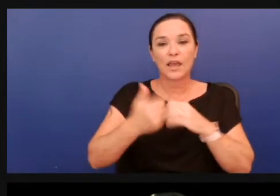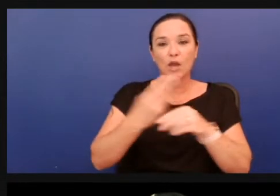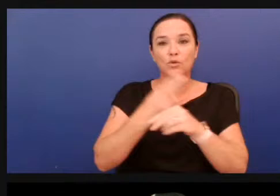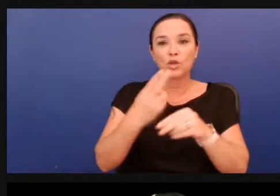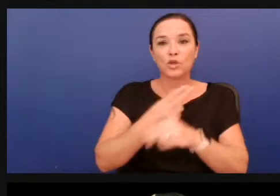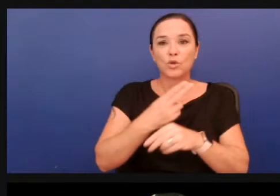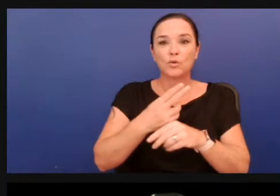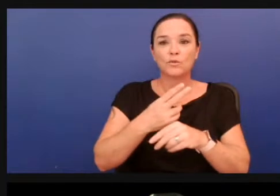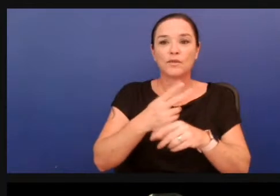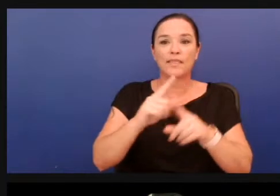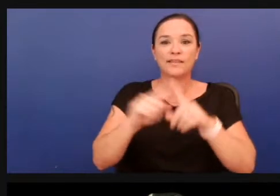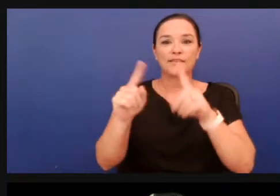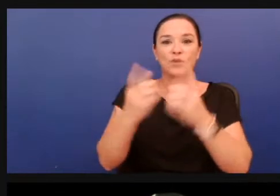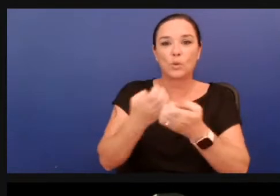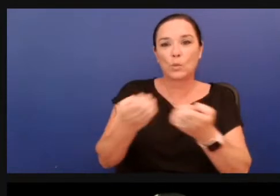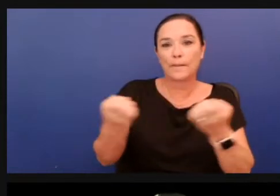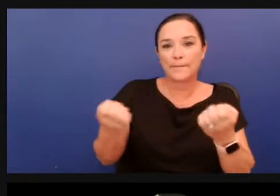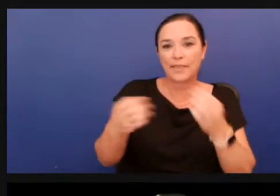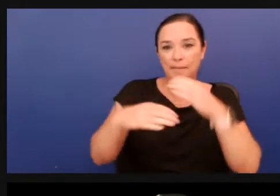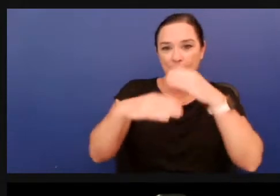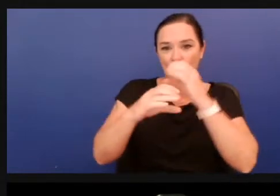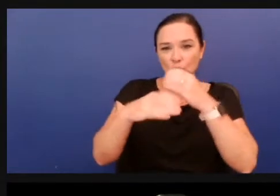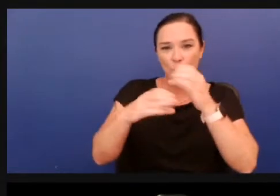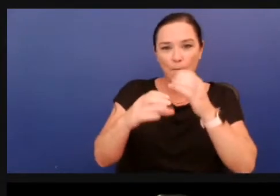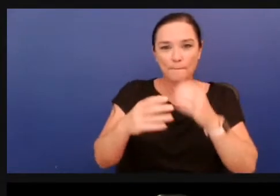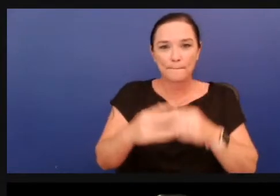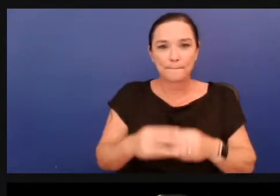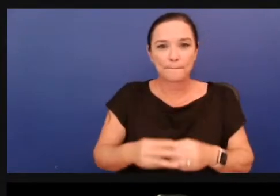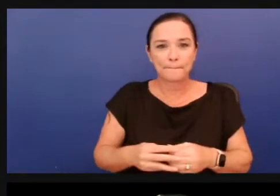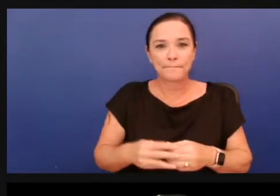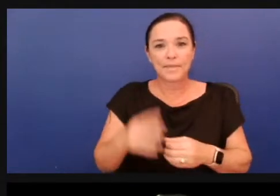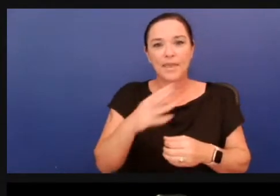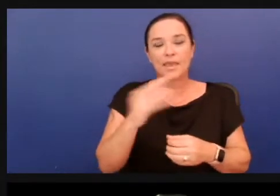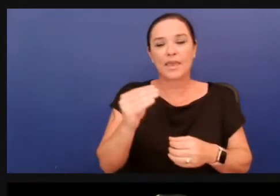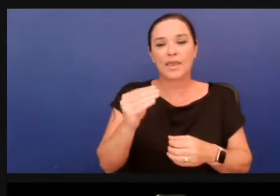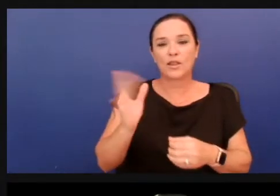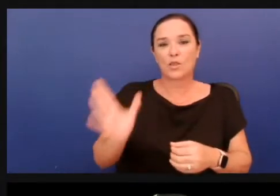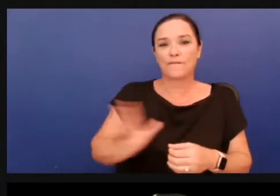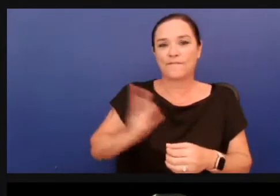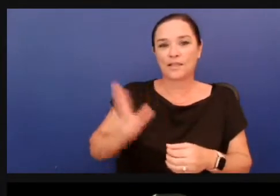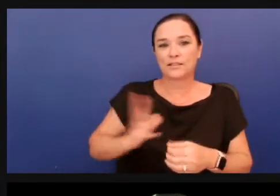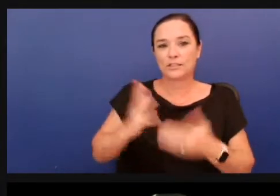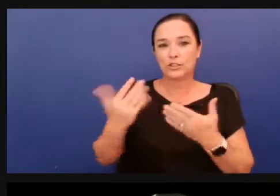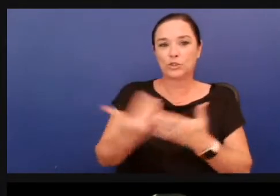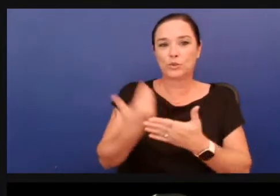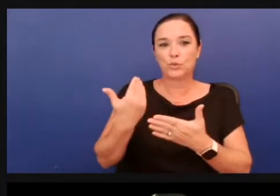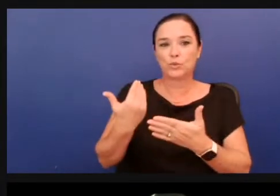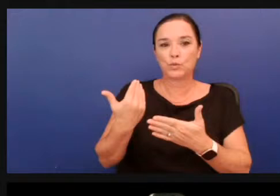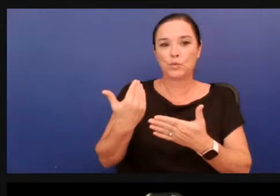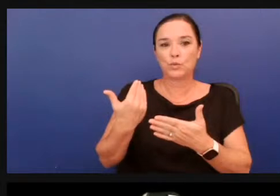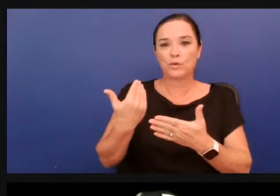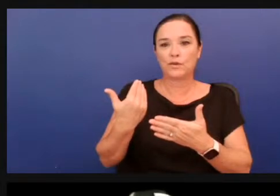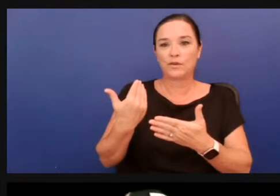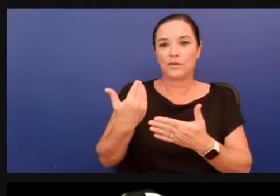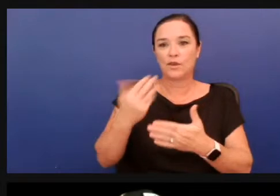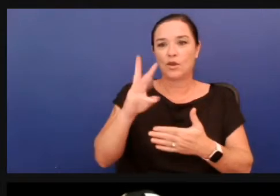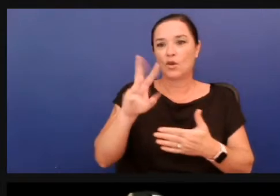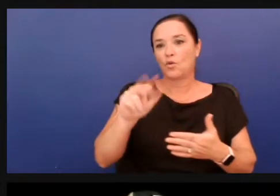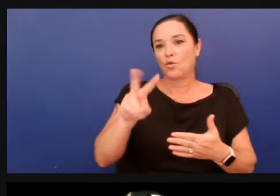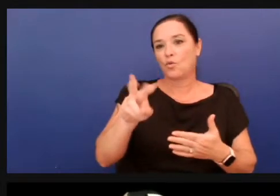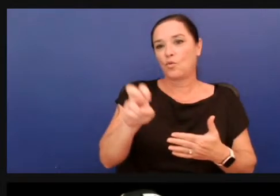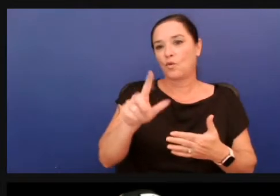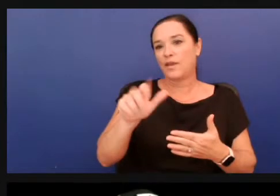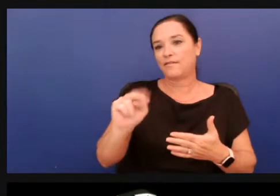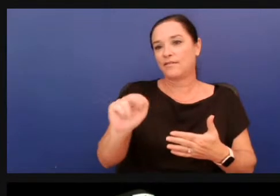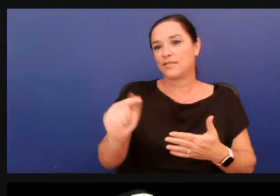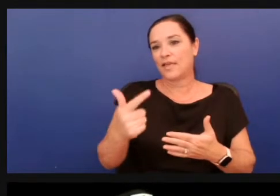microscope and their fancy new wavelength dispersive